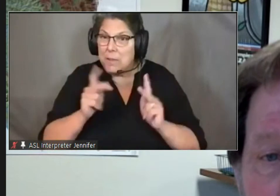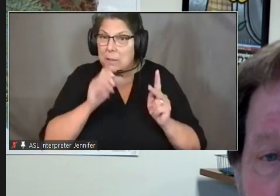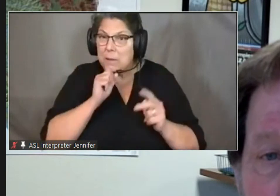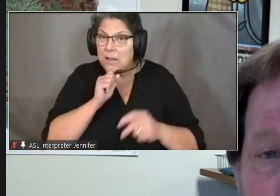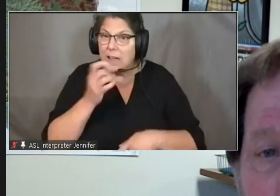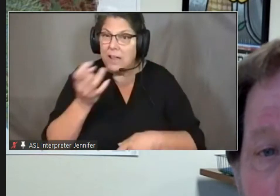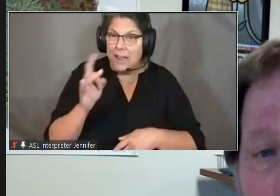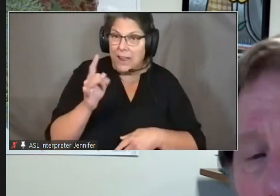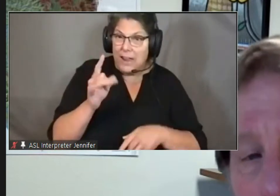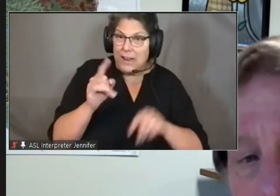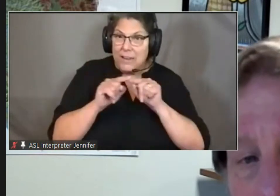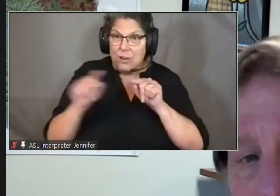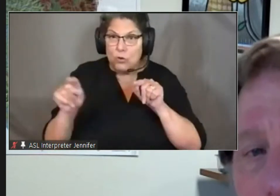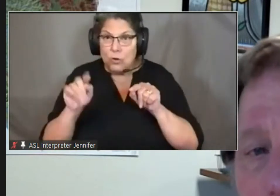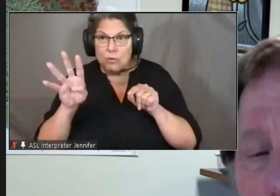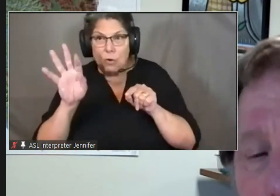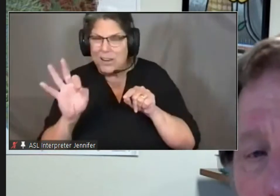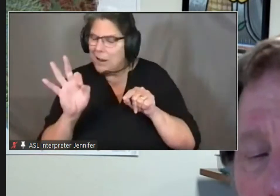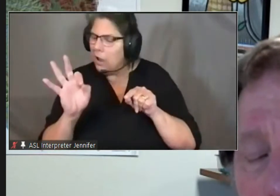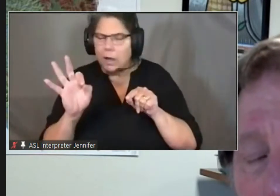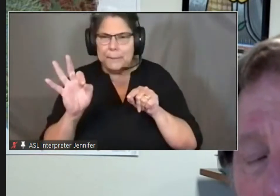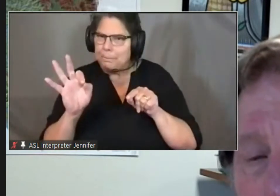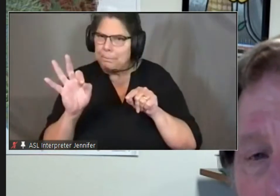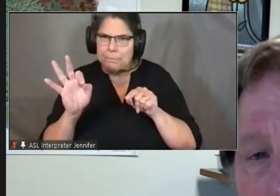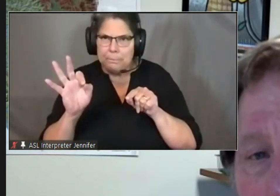49 years old are really